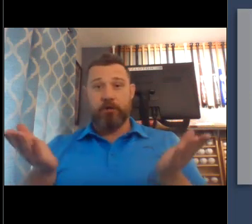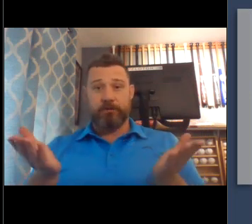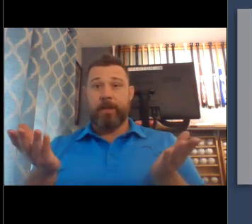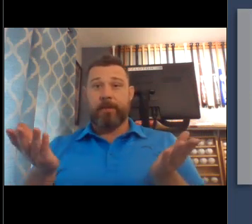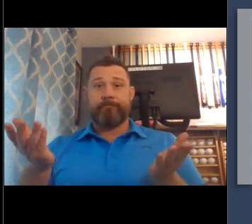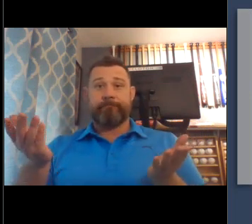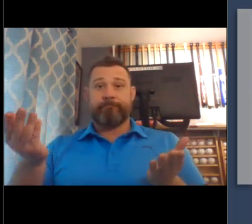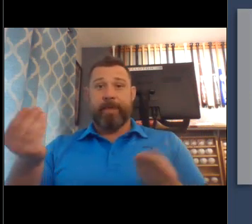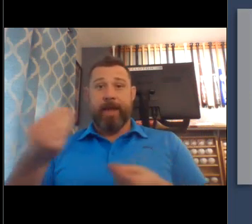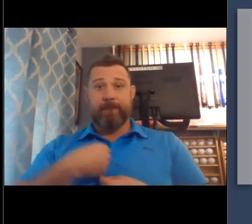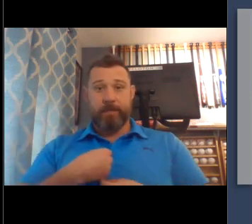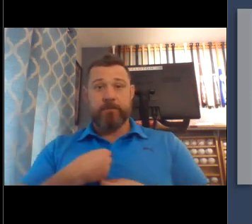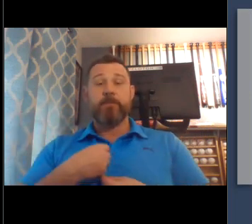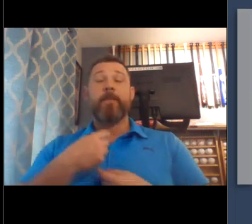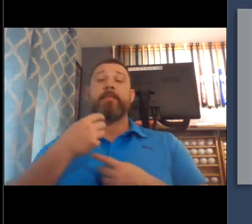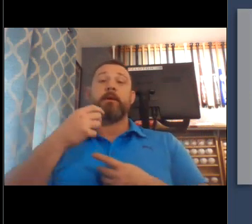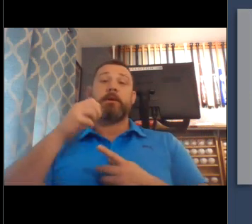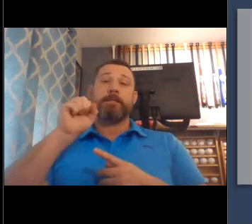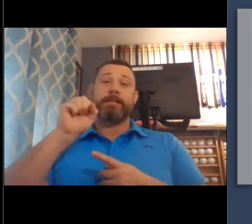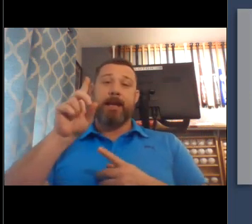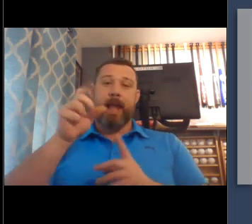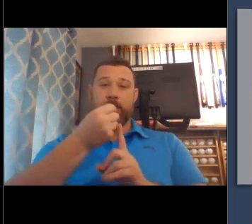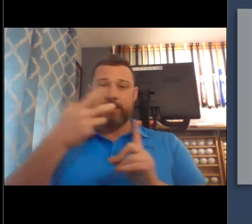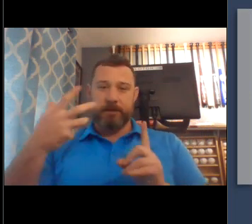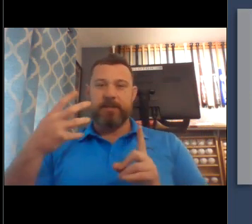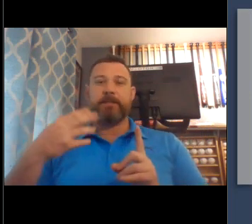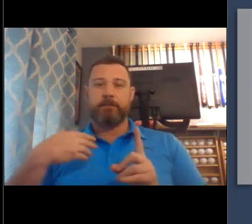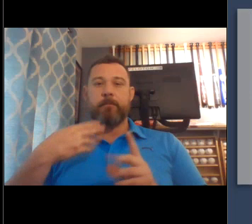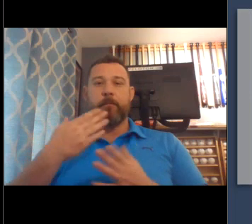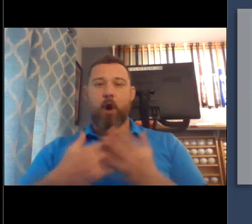Diego extension is part of our phase two extension. And